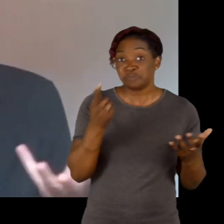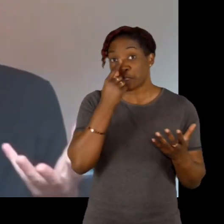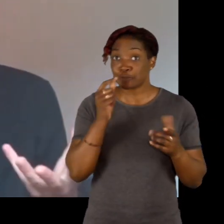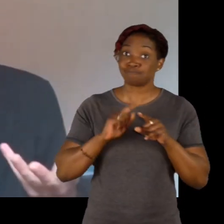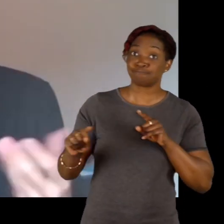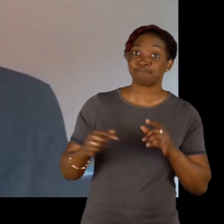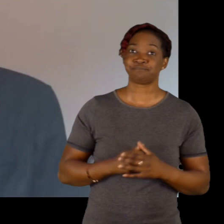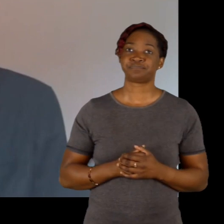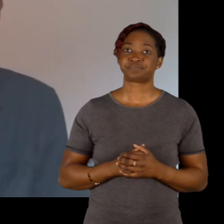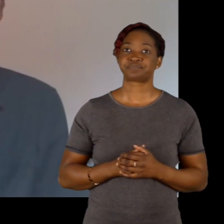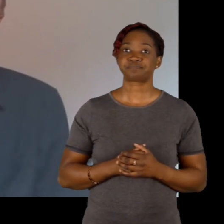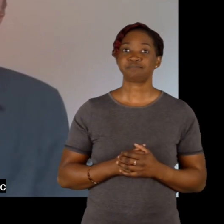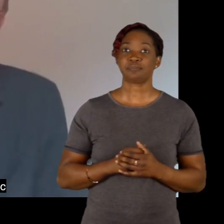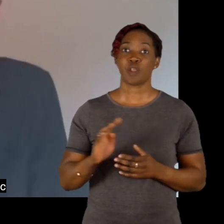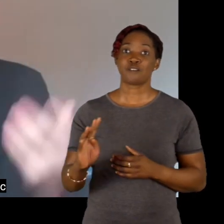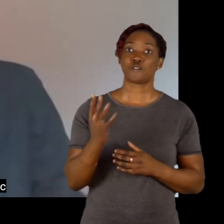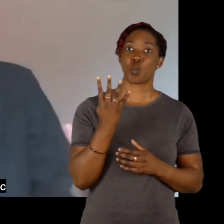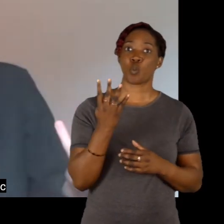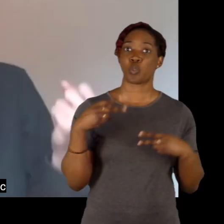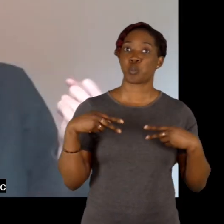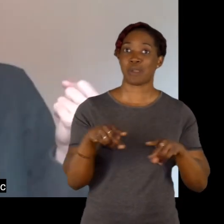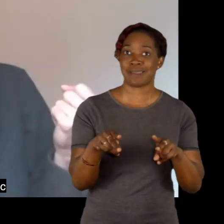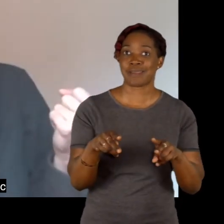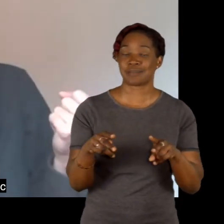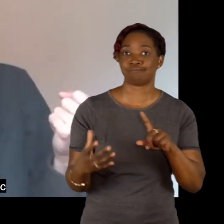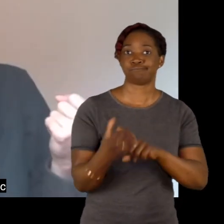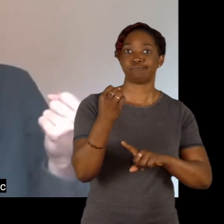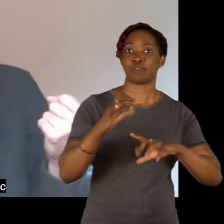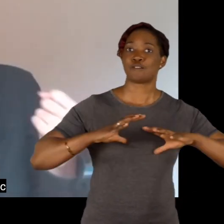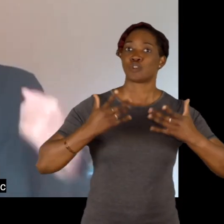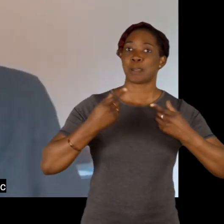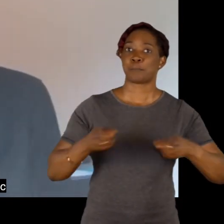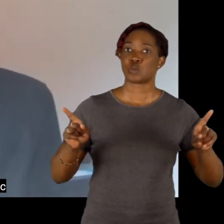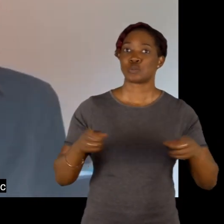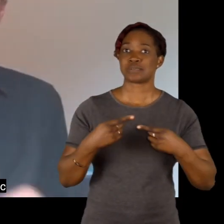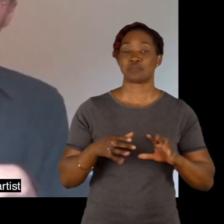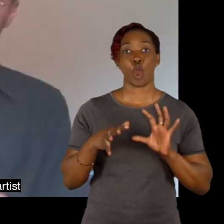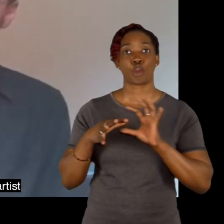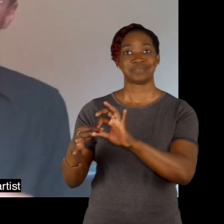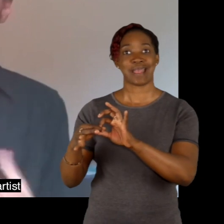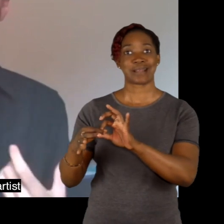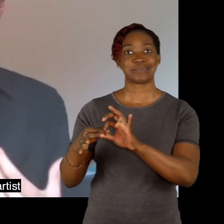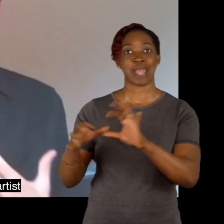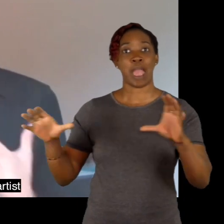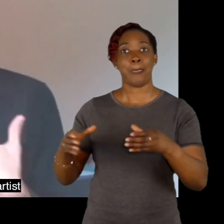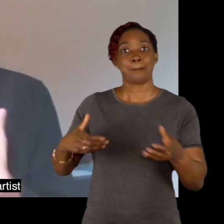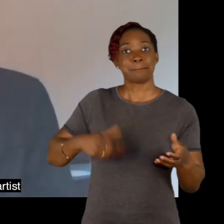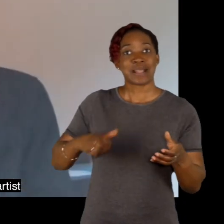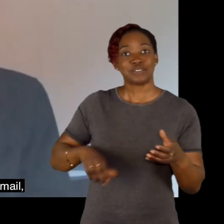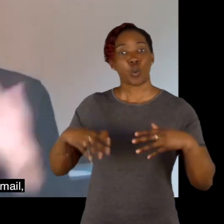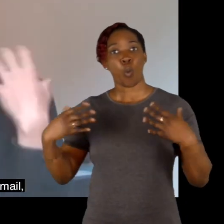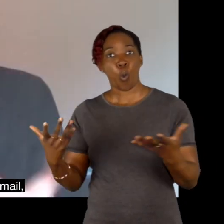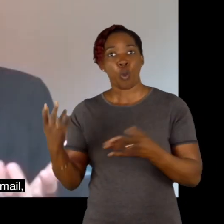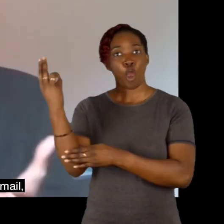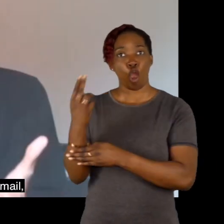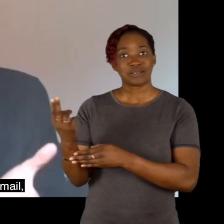but can be quite good. The fourth and the last way of getting free music would be to contact a band or artist